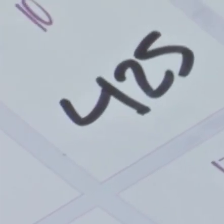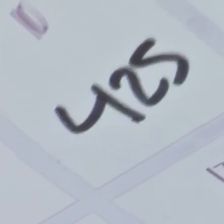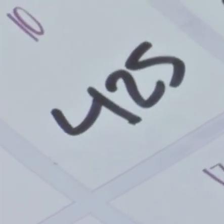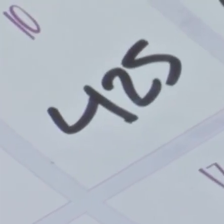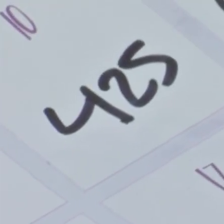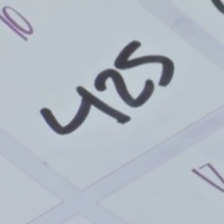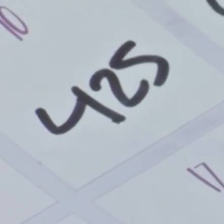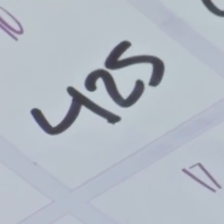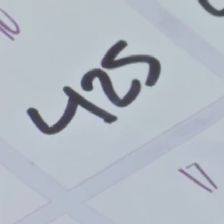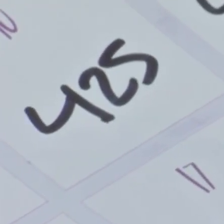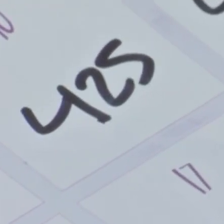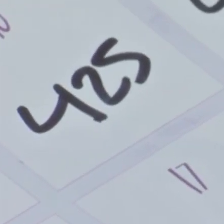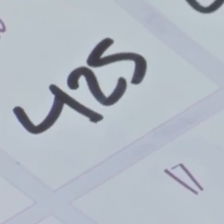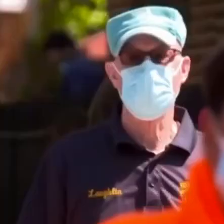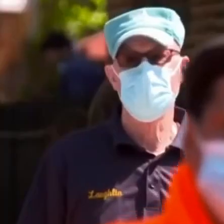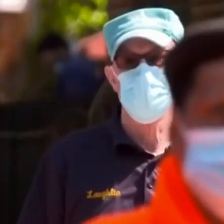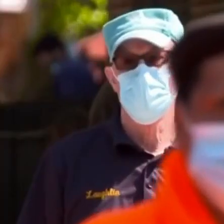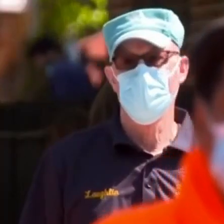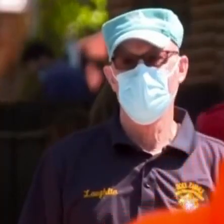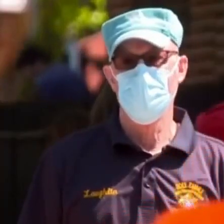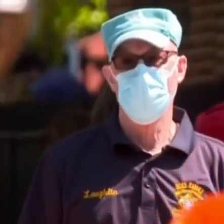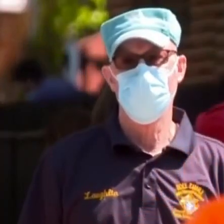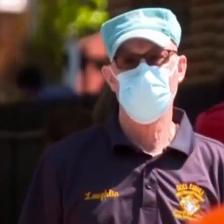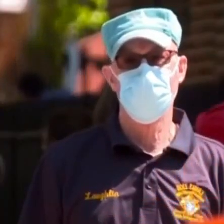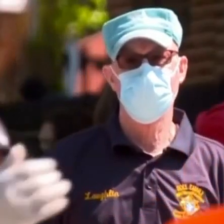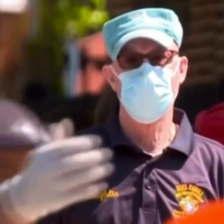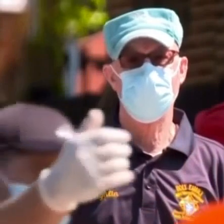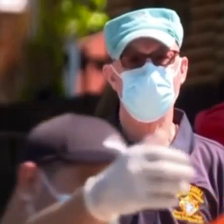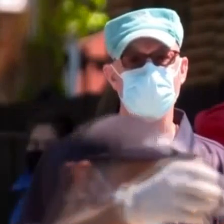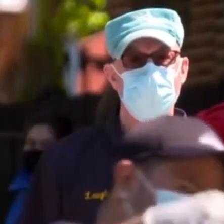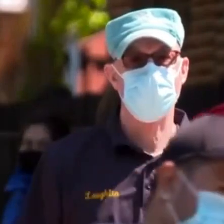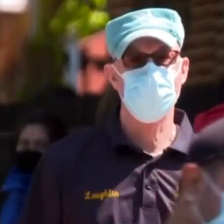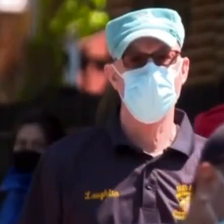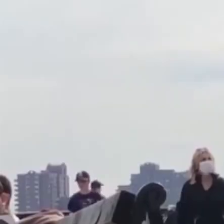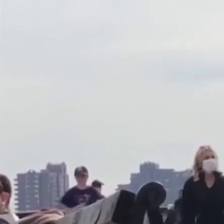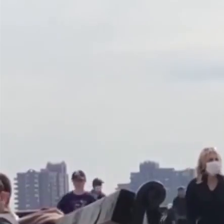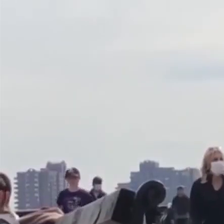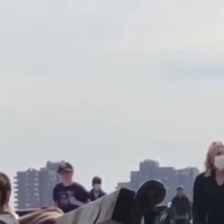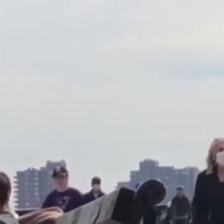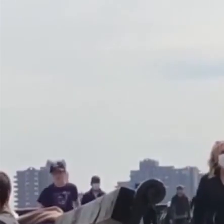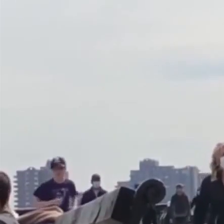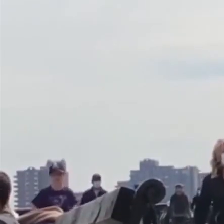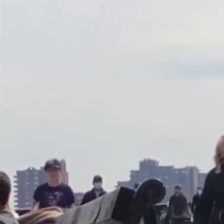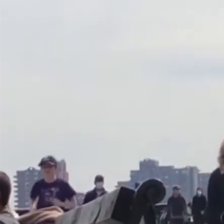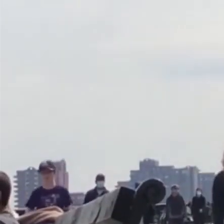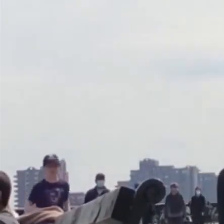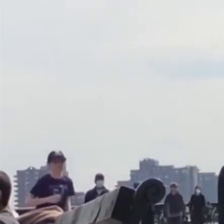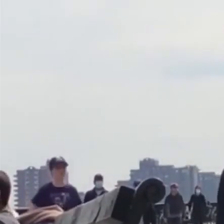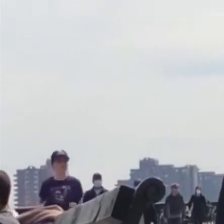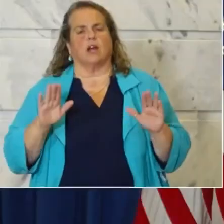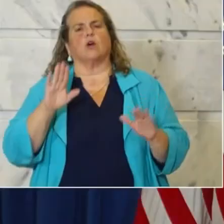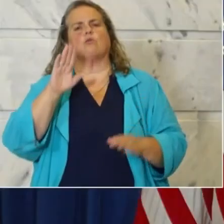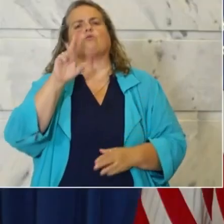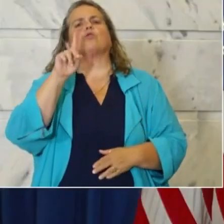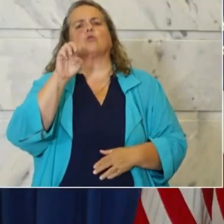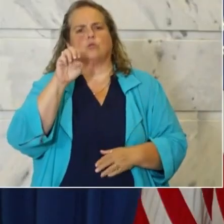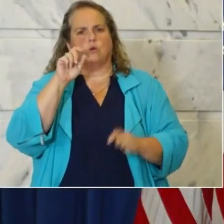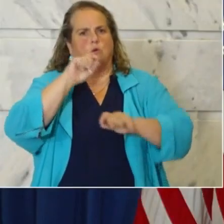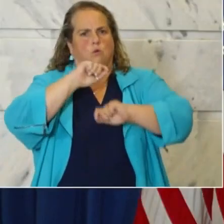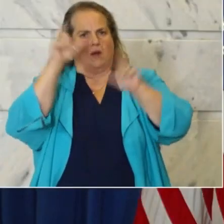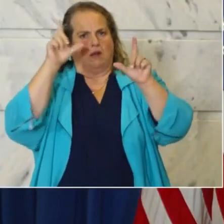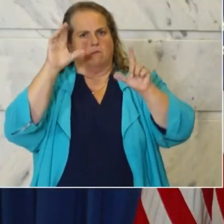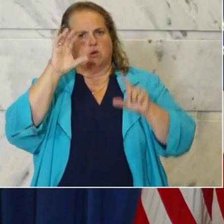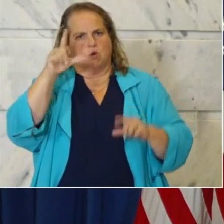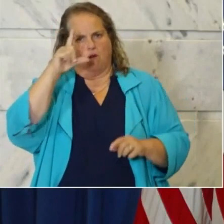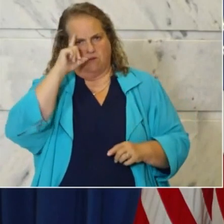a multi-month stable period. Dr. Stack says there's no need for panic, but there is need for action. Sunday is